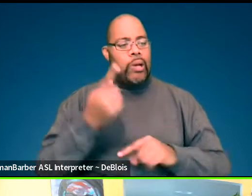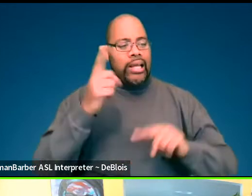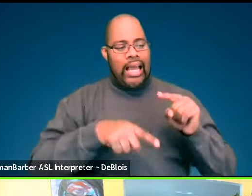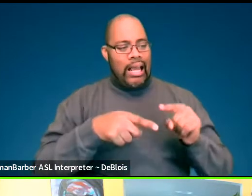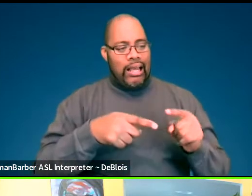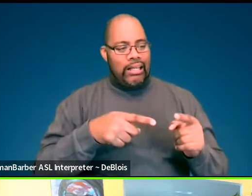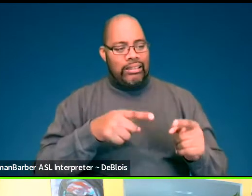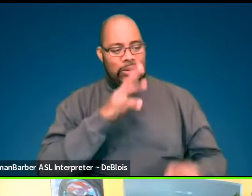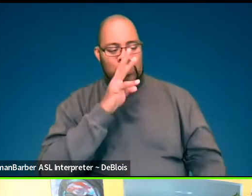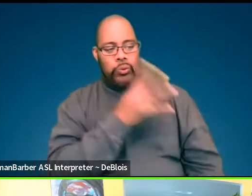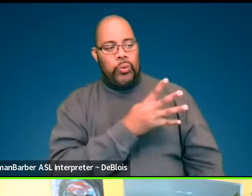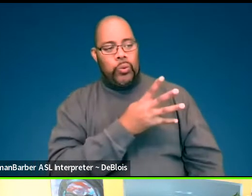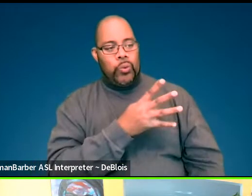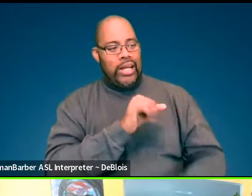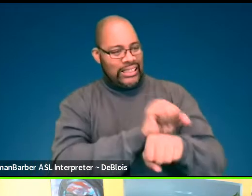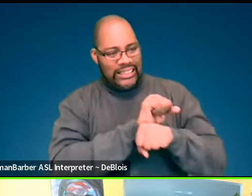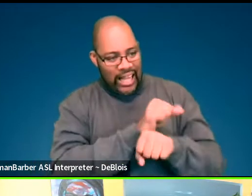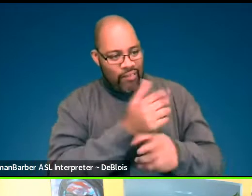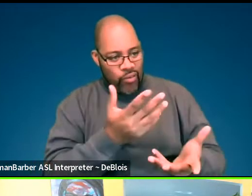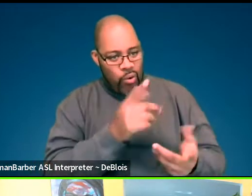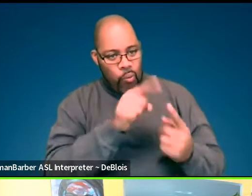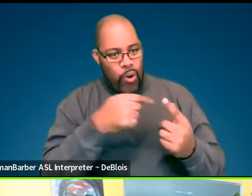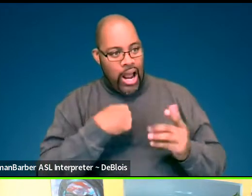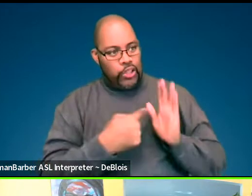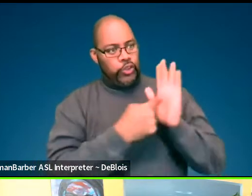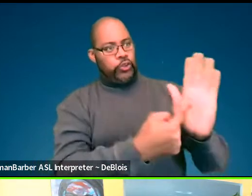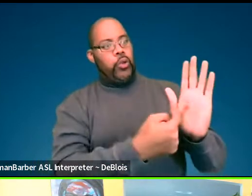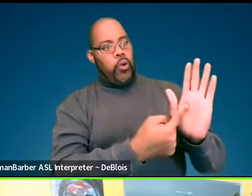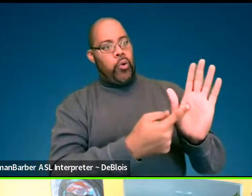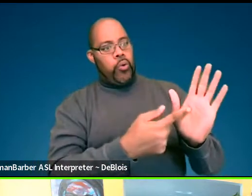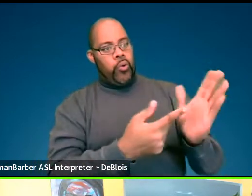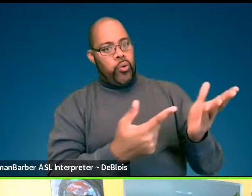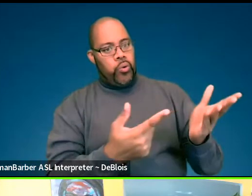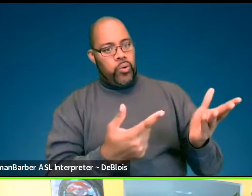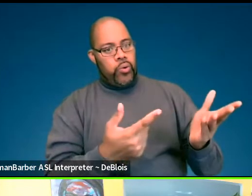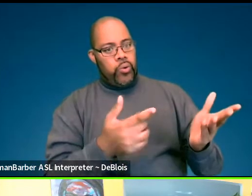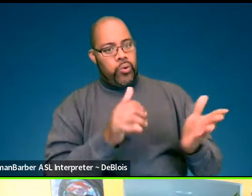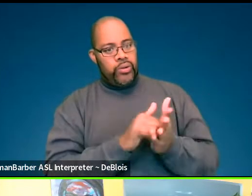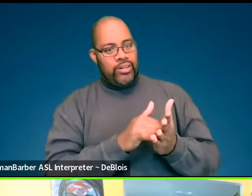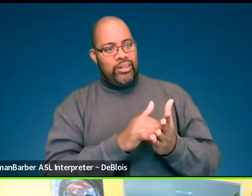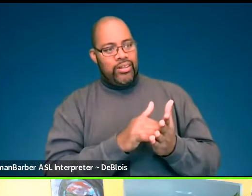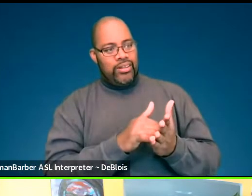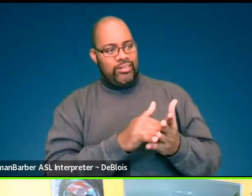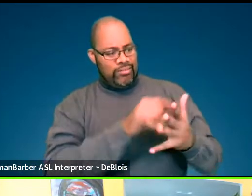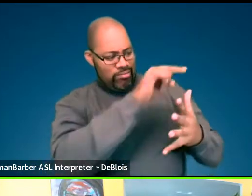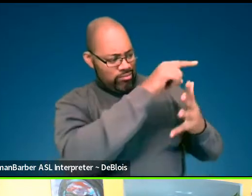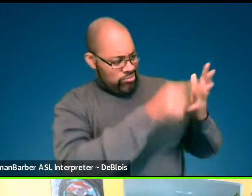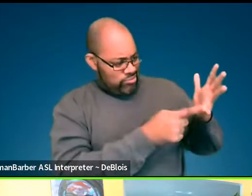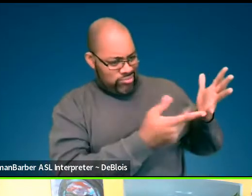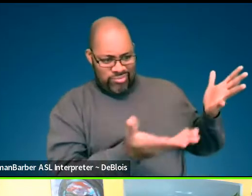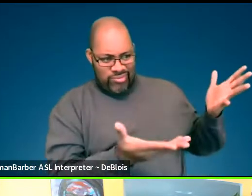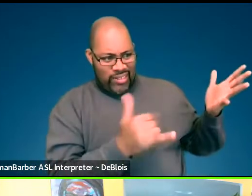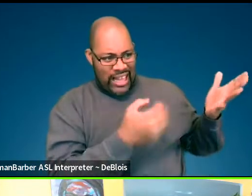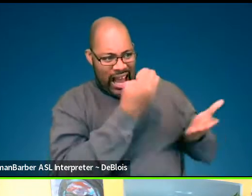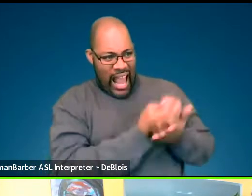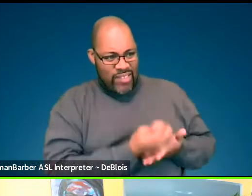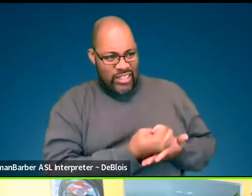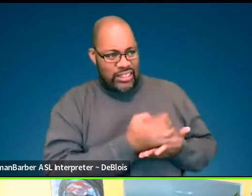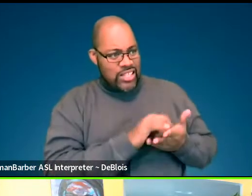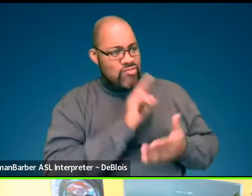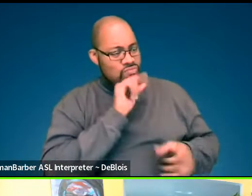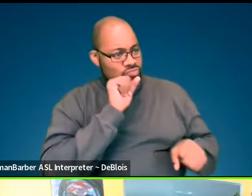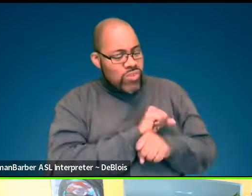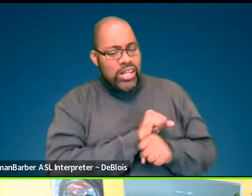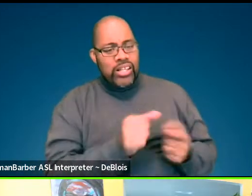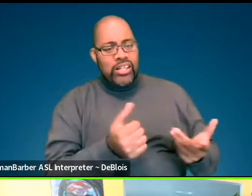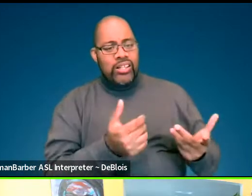deny enslavement when I present you with the shit, like the very real sort of